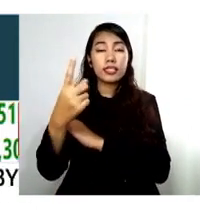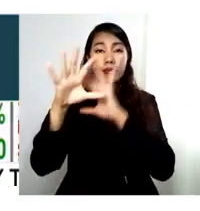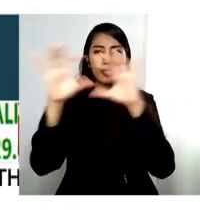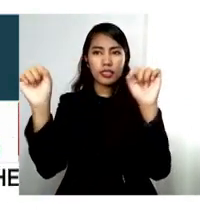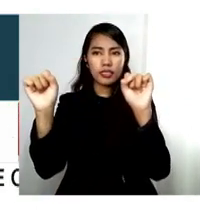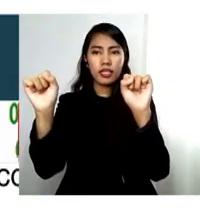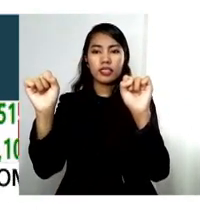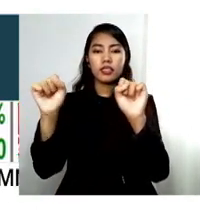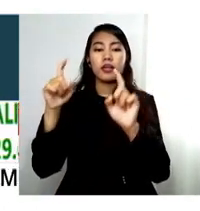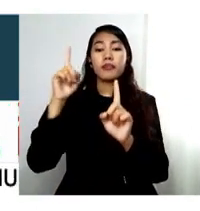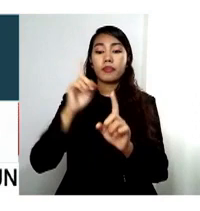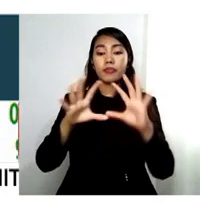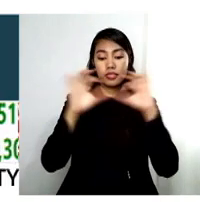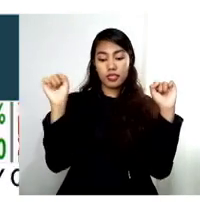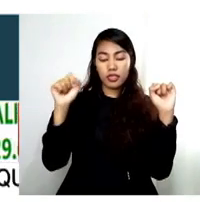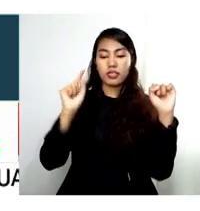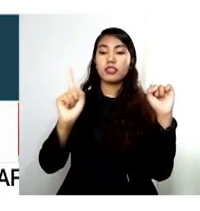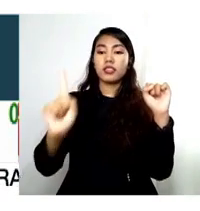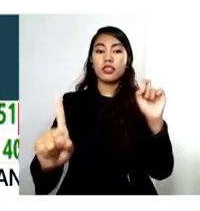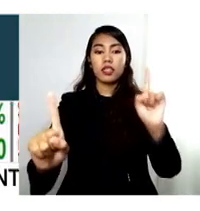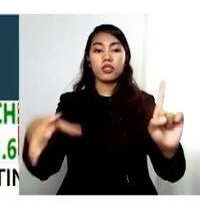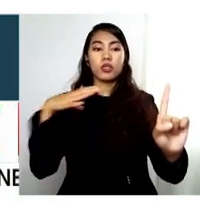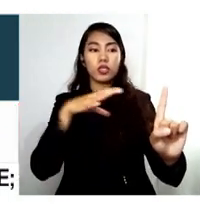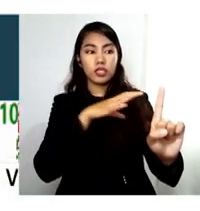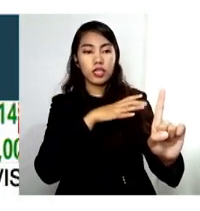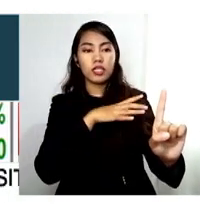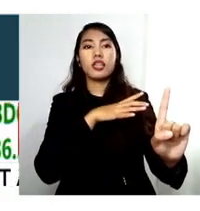and Senator Bongo. No? So I was not privy to it. No?